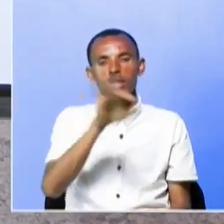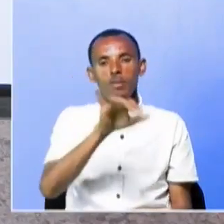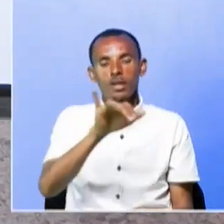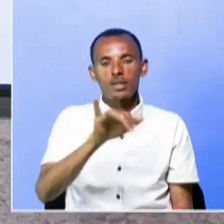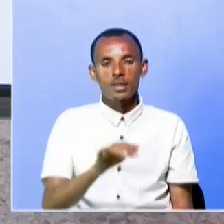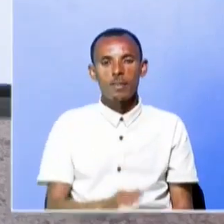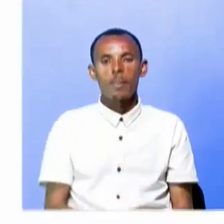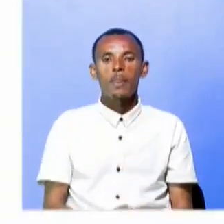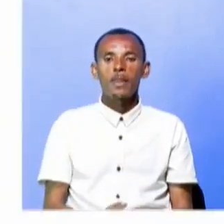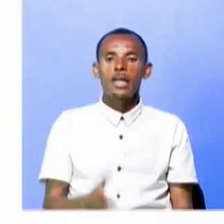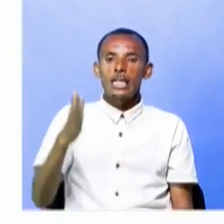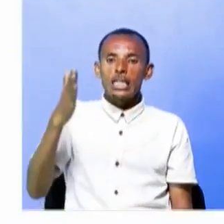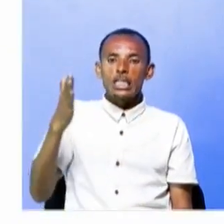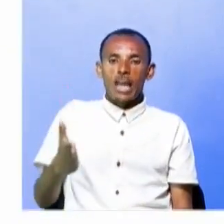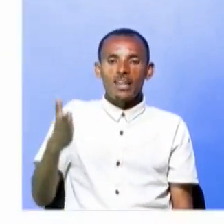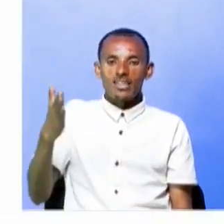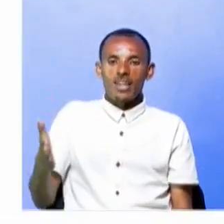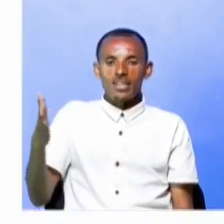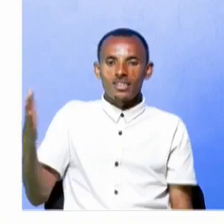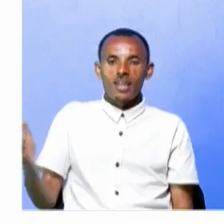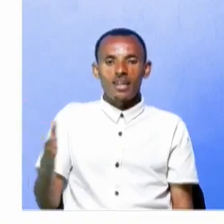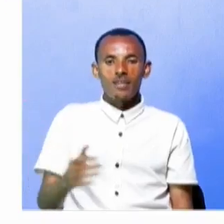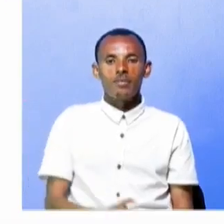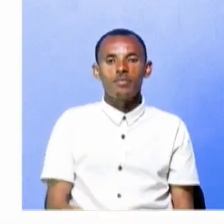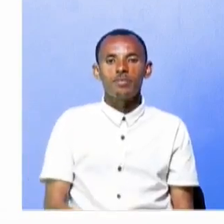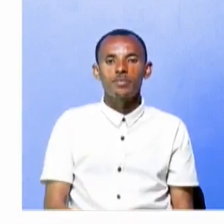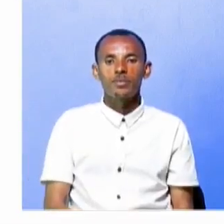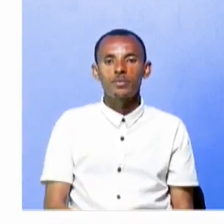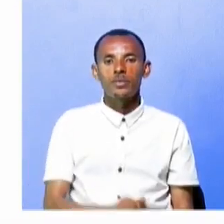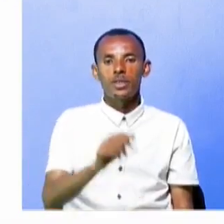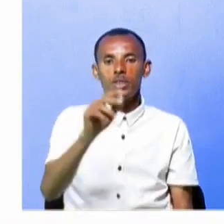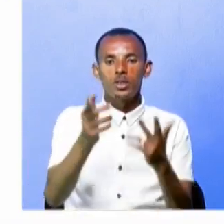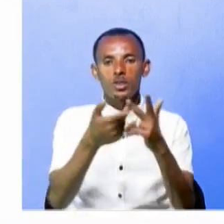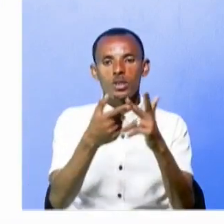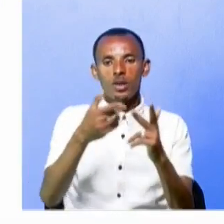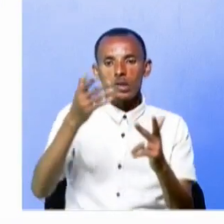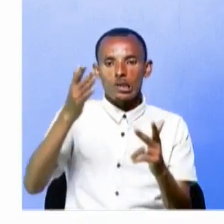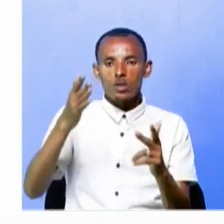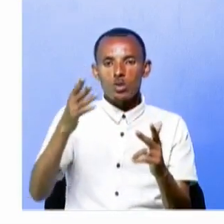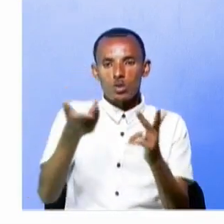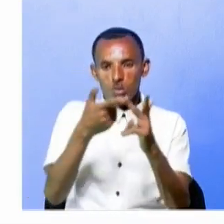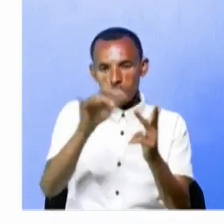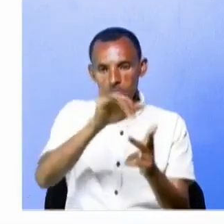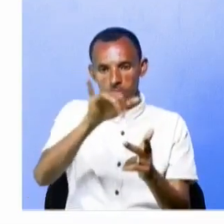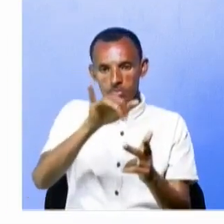about side similarity. Okay, theorem